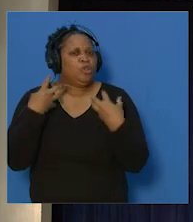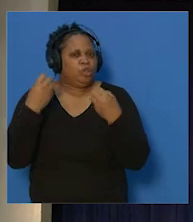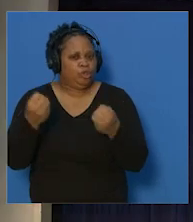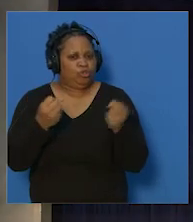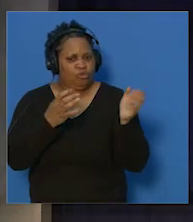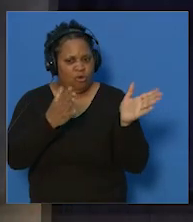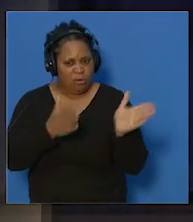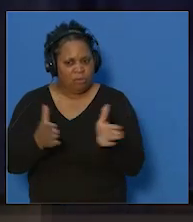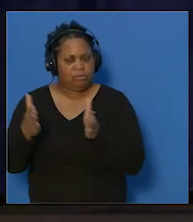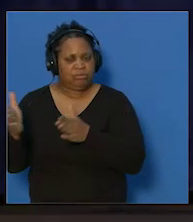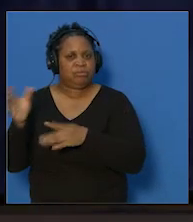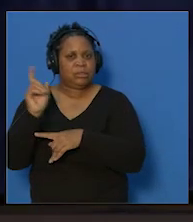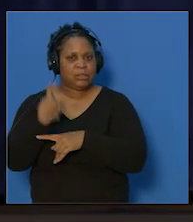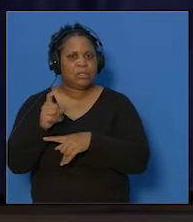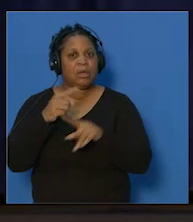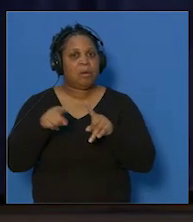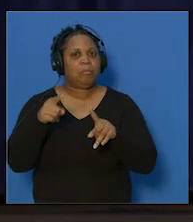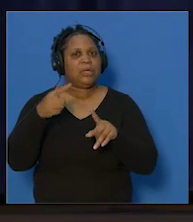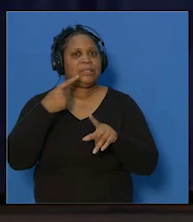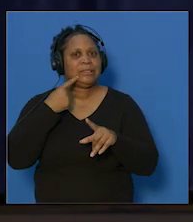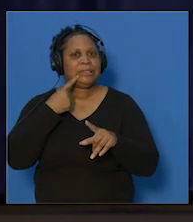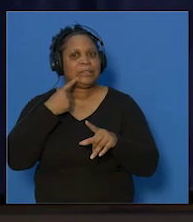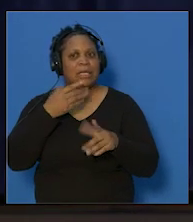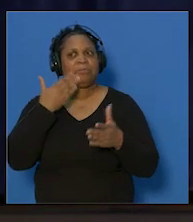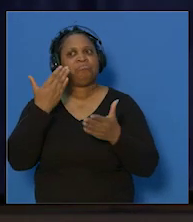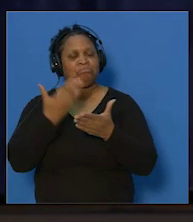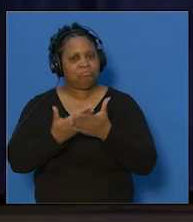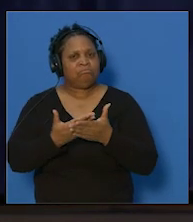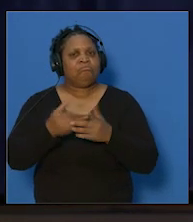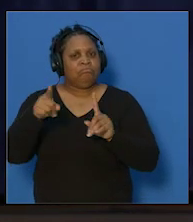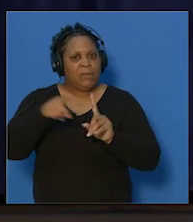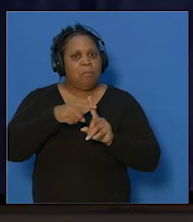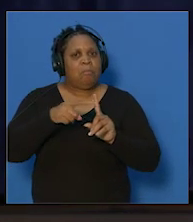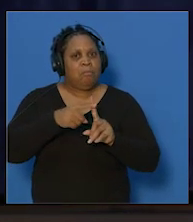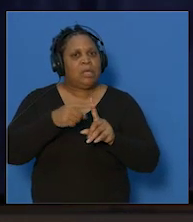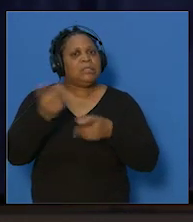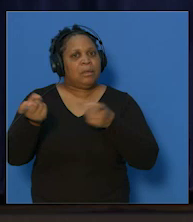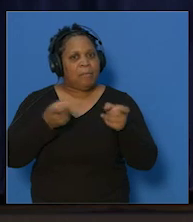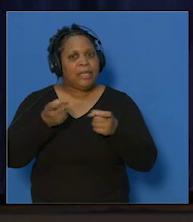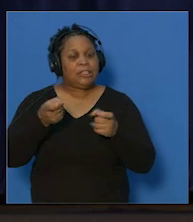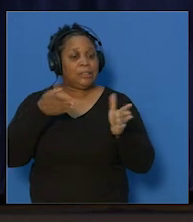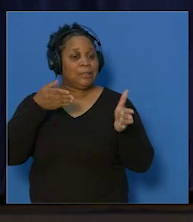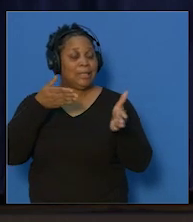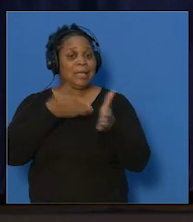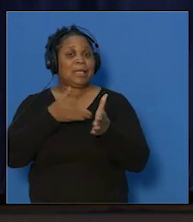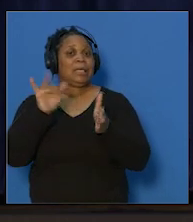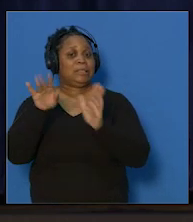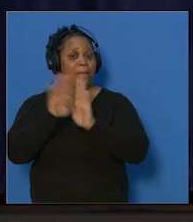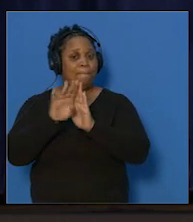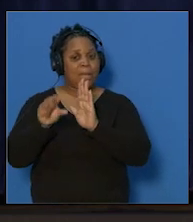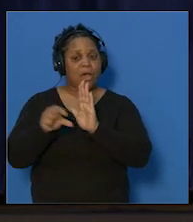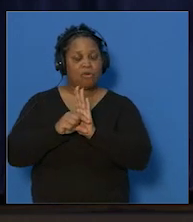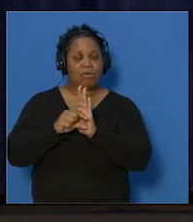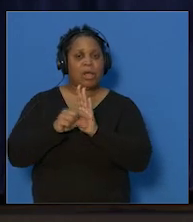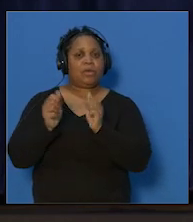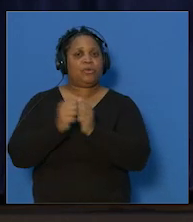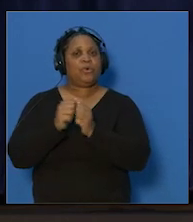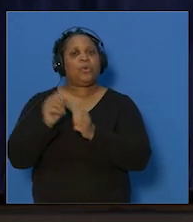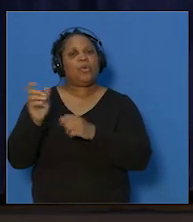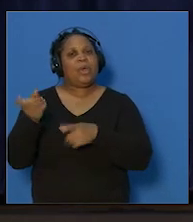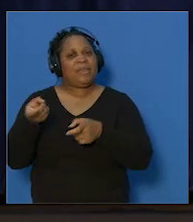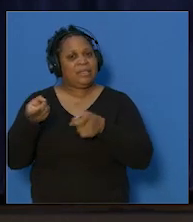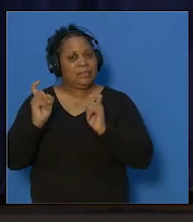she yet urged sound financial management during this time. Against that background, given the rate of